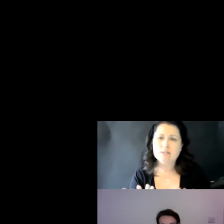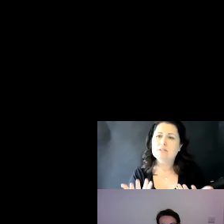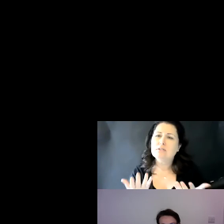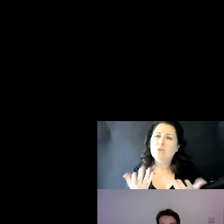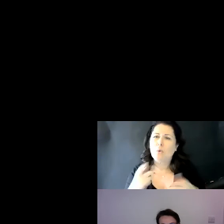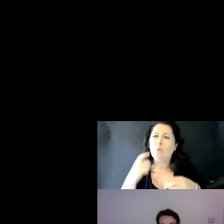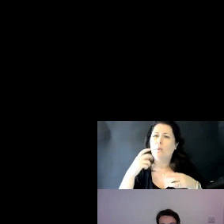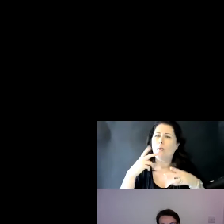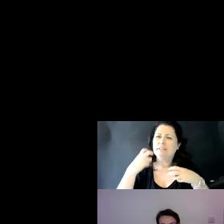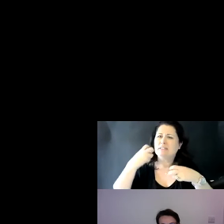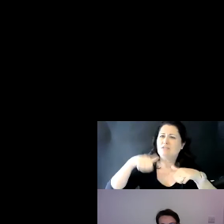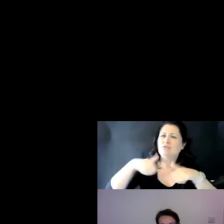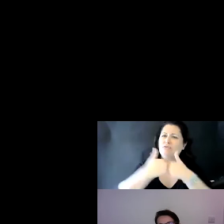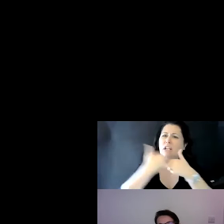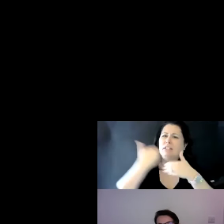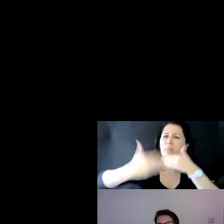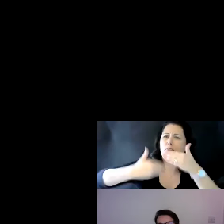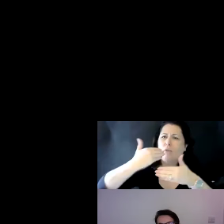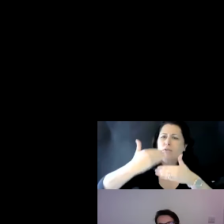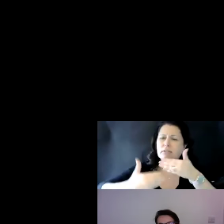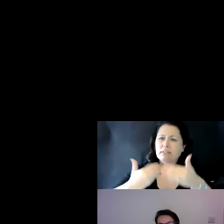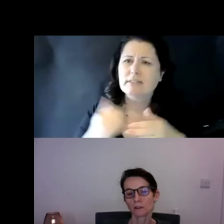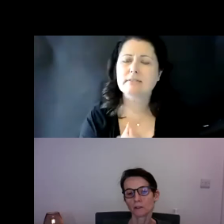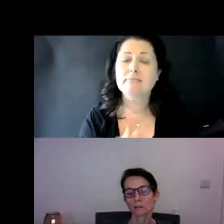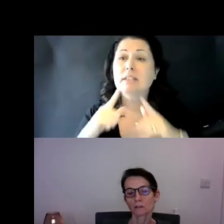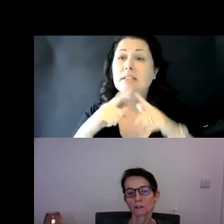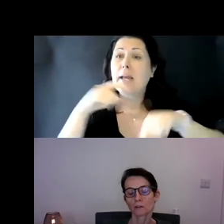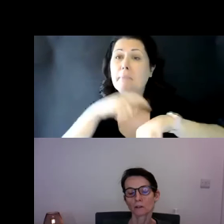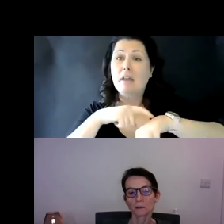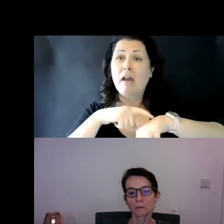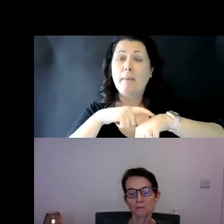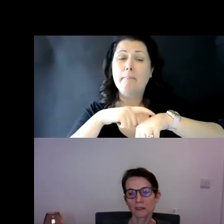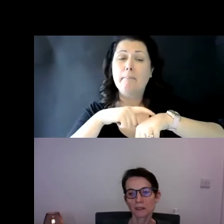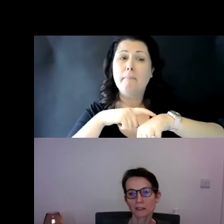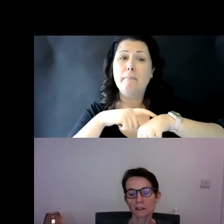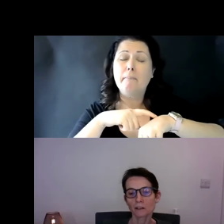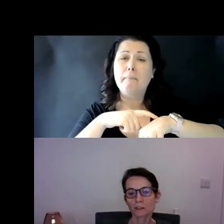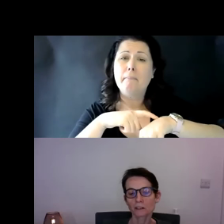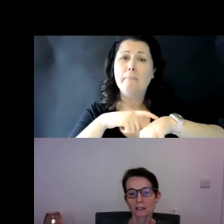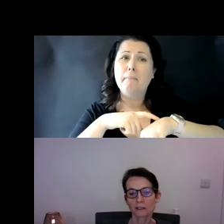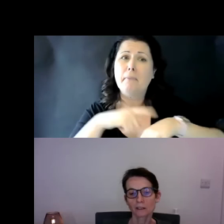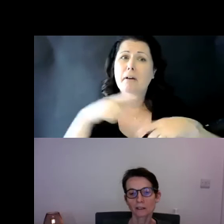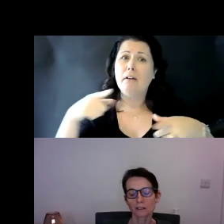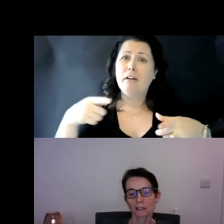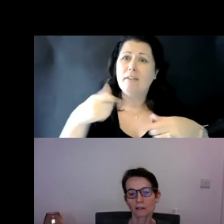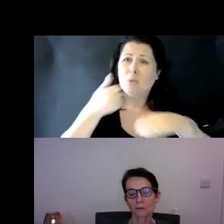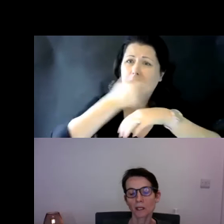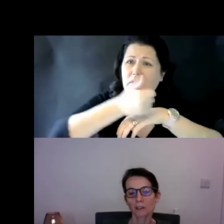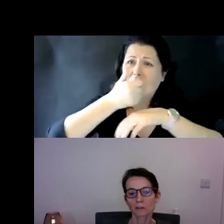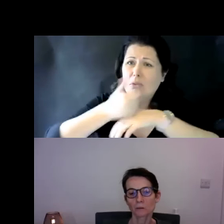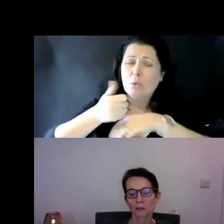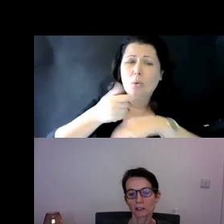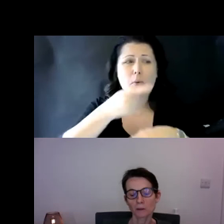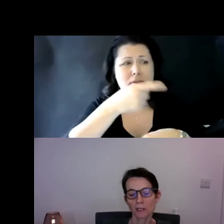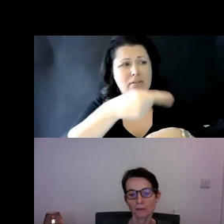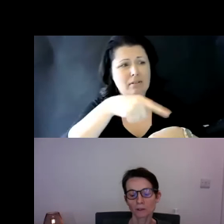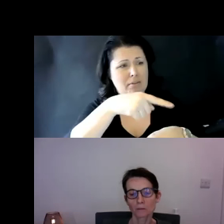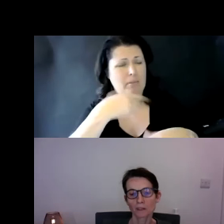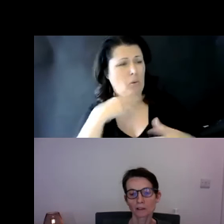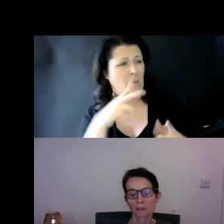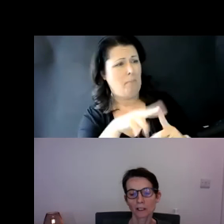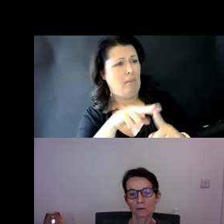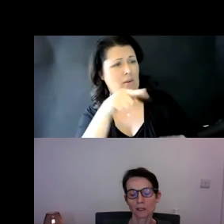is for us. And at the same time, you're almost implicitly accusing us things that don't apply to everybody. Like, we